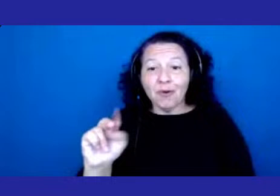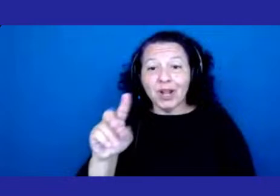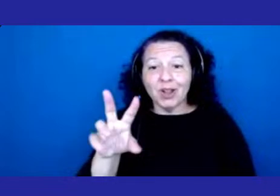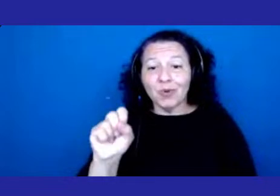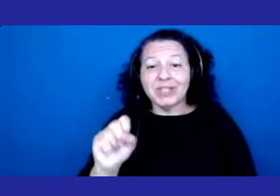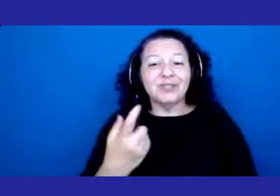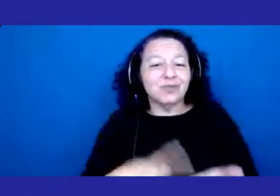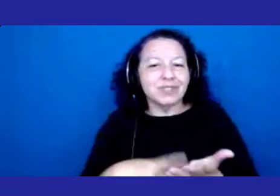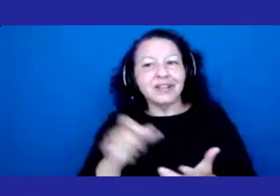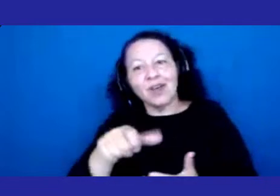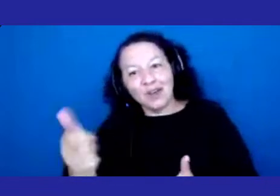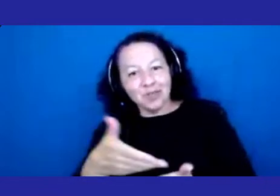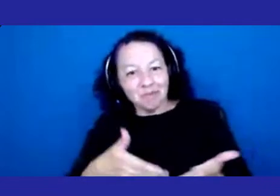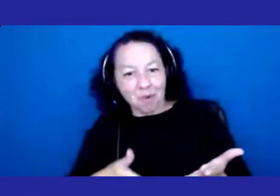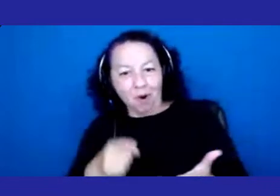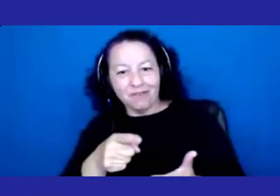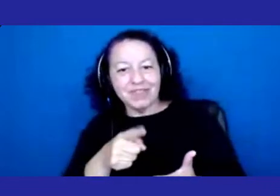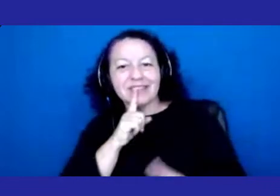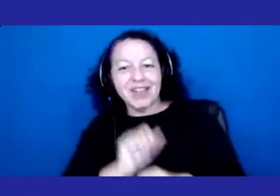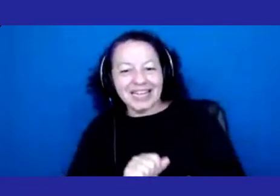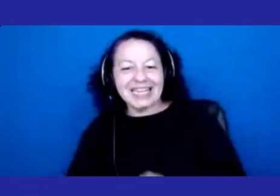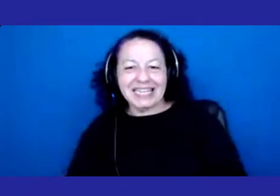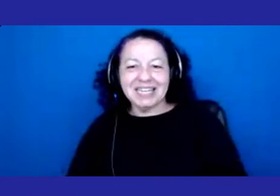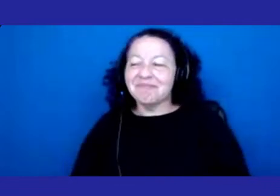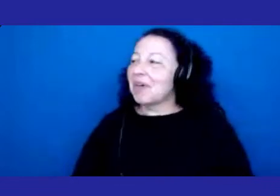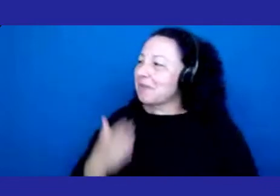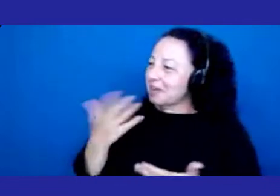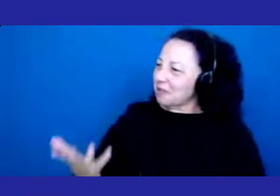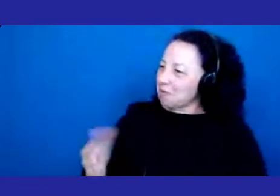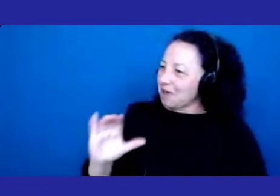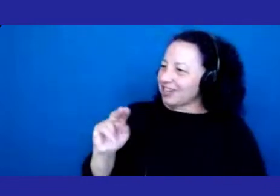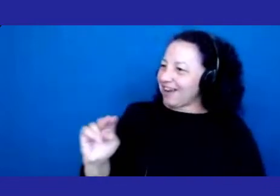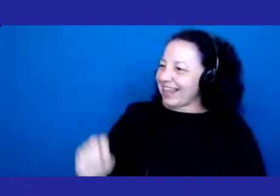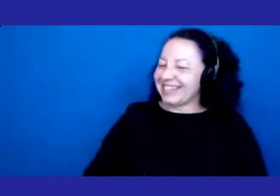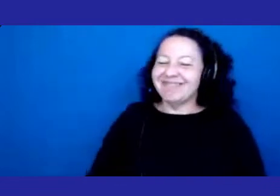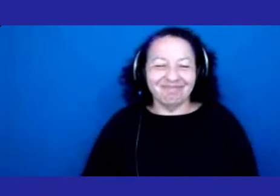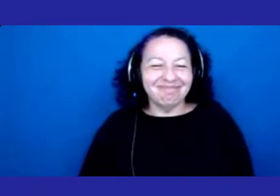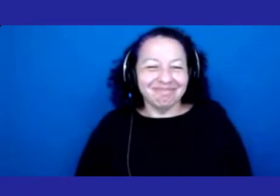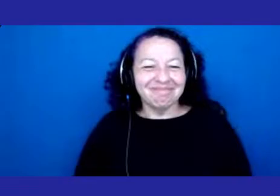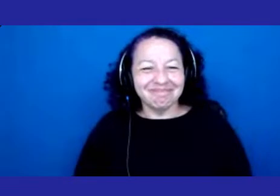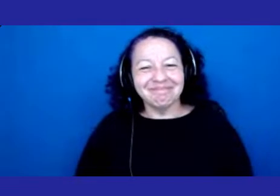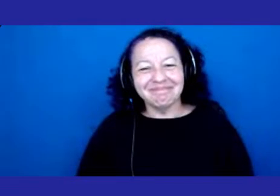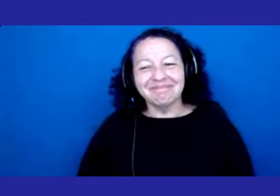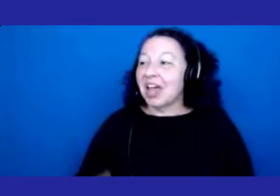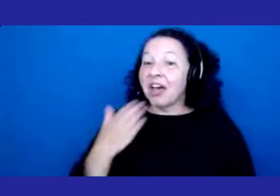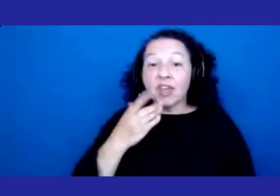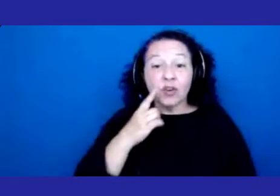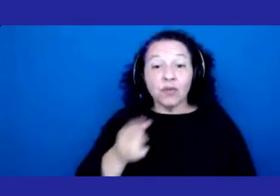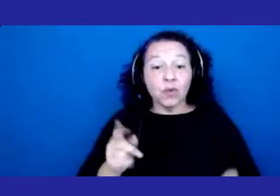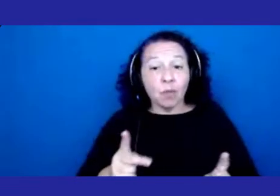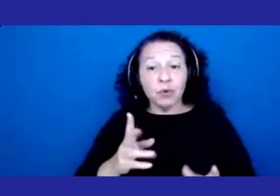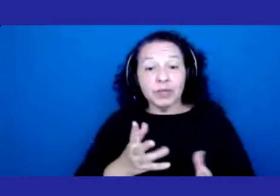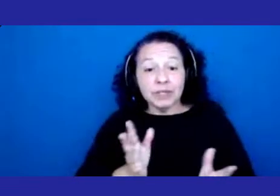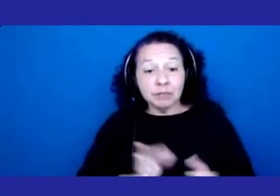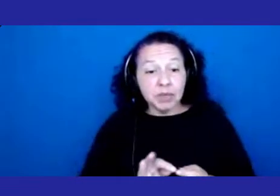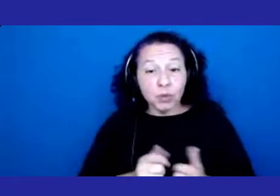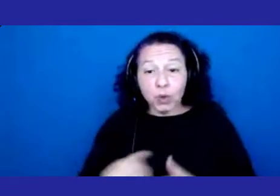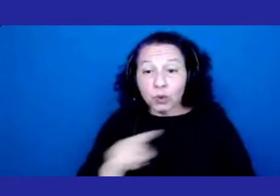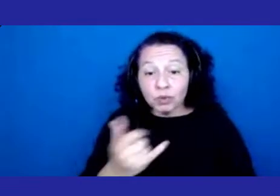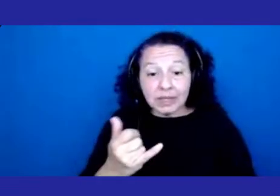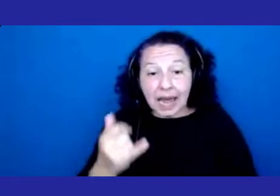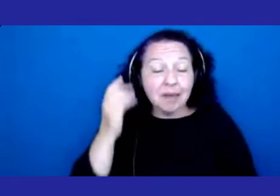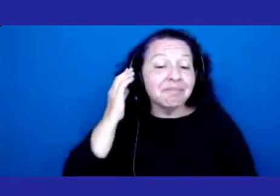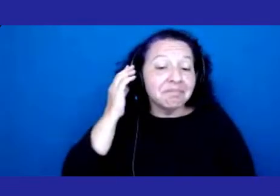dimension of validity. Thank you so much, Carolyn. So thank you for the opportunity to speak today.